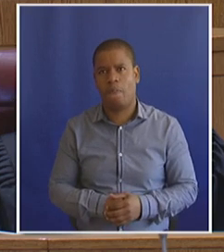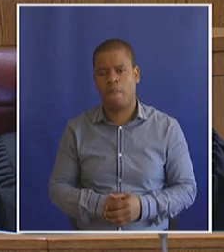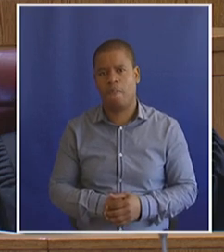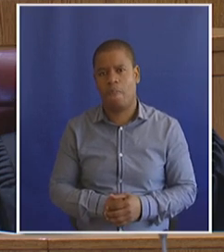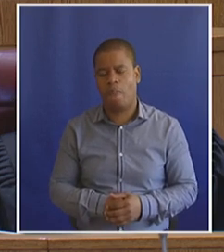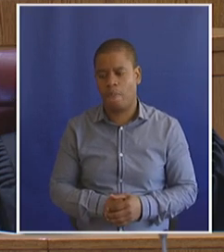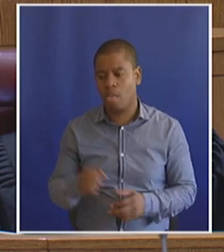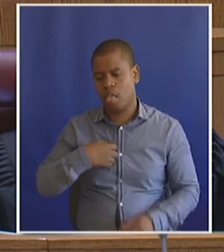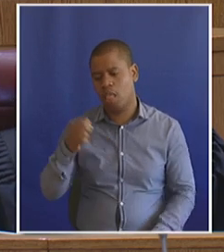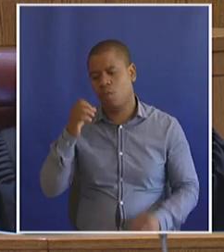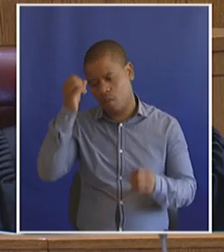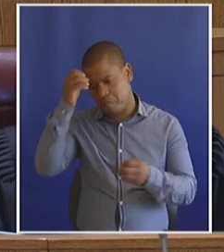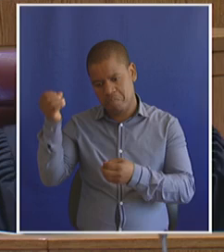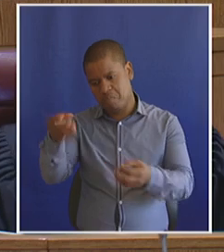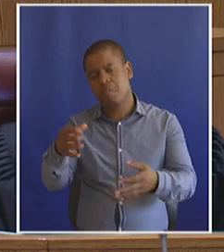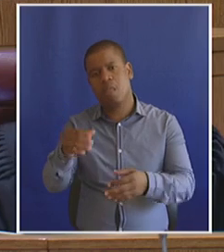Whip.